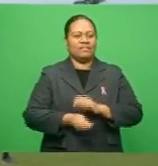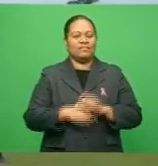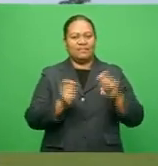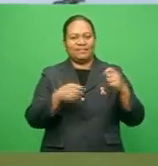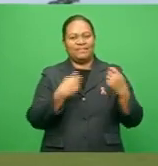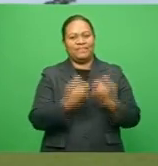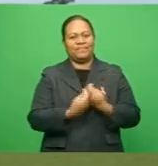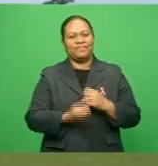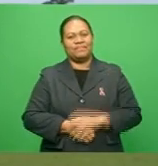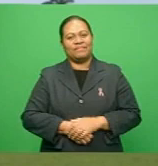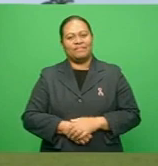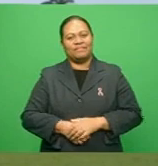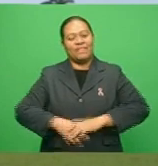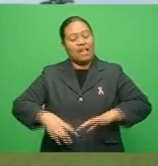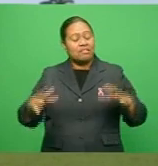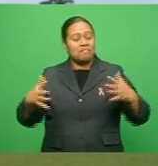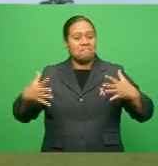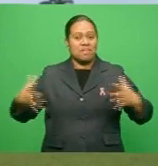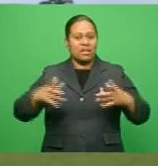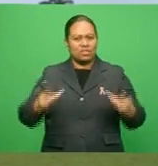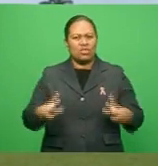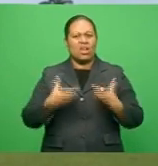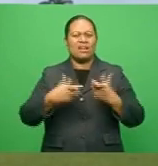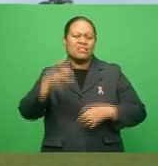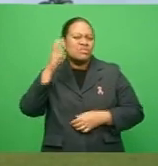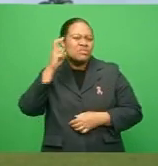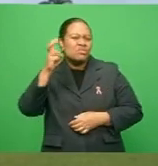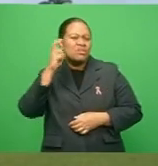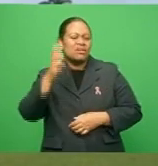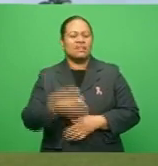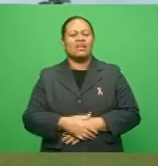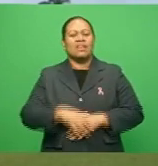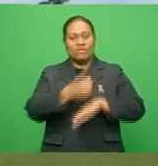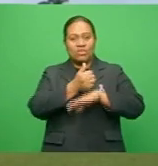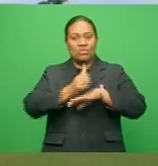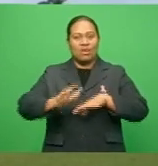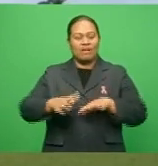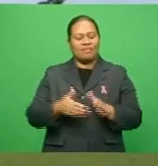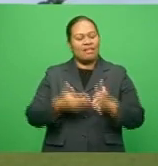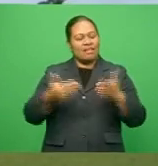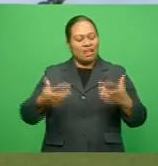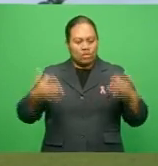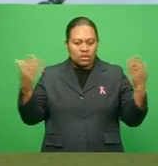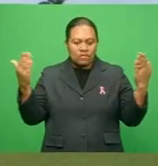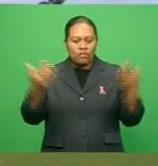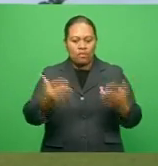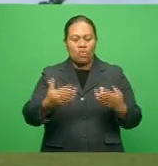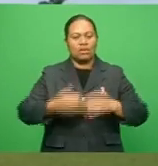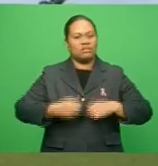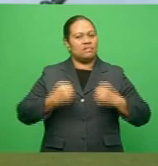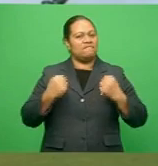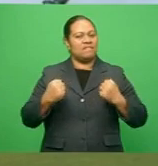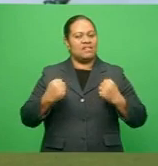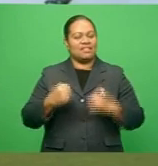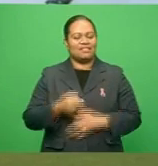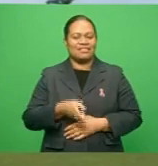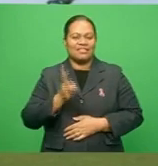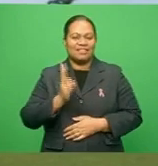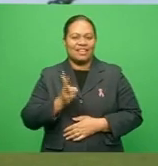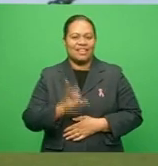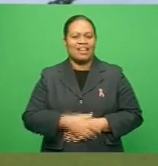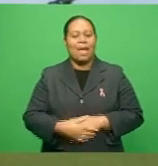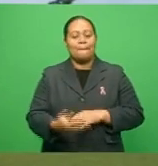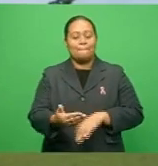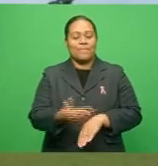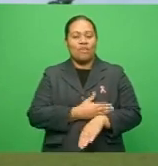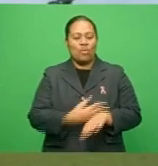Our biggest challenge was when we stopped training due to the closure of our training ground, and now we're just focusing on getting our fitness back before we meet some